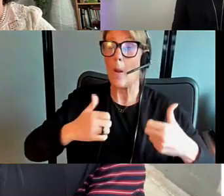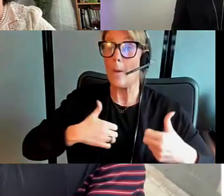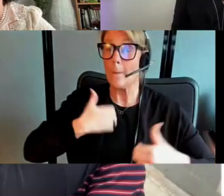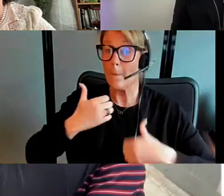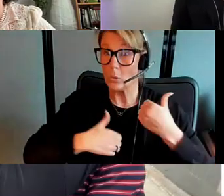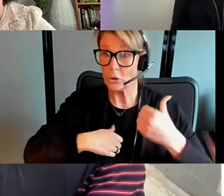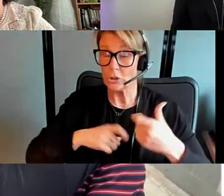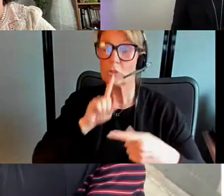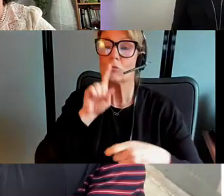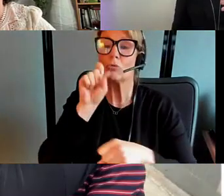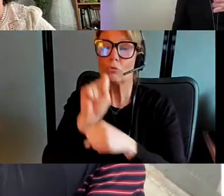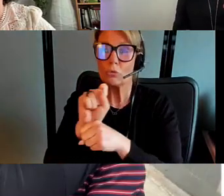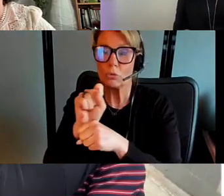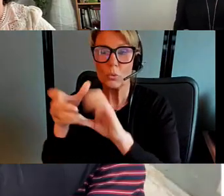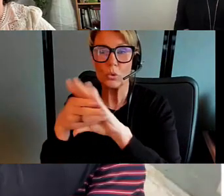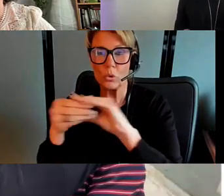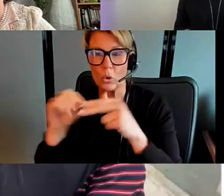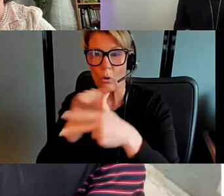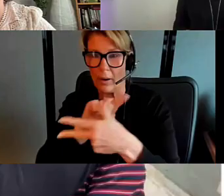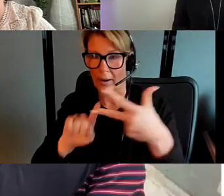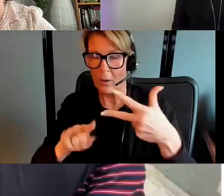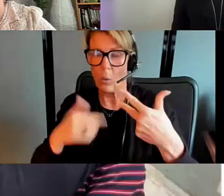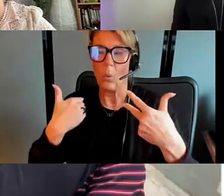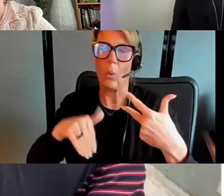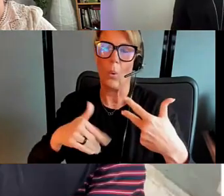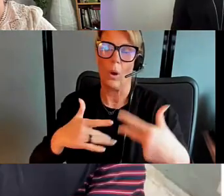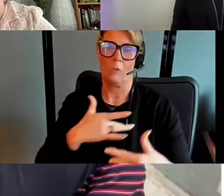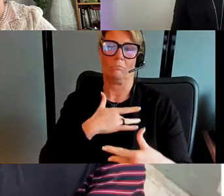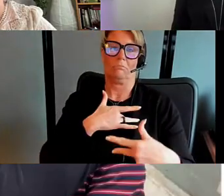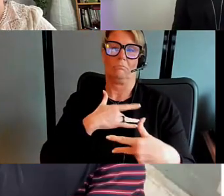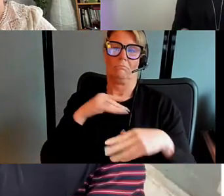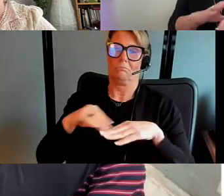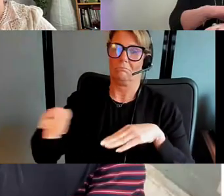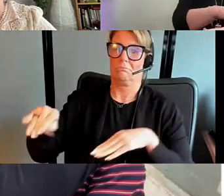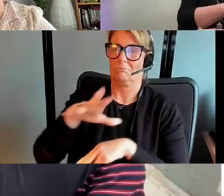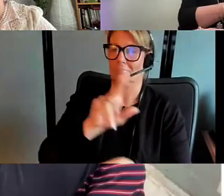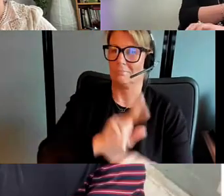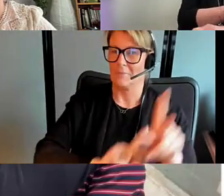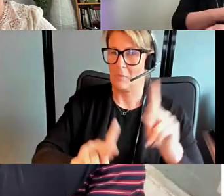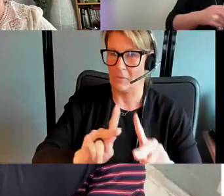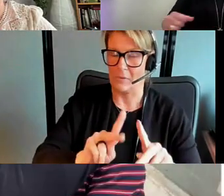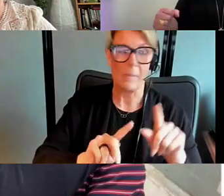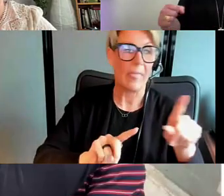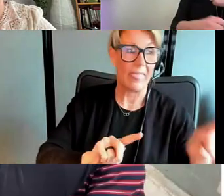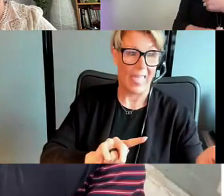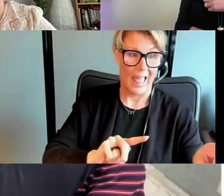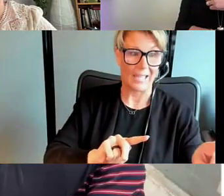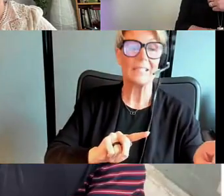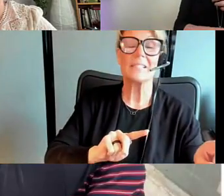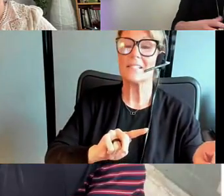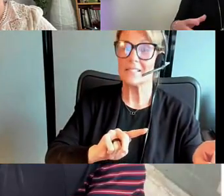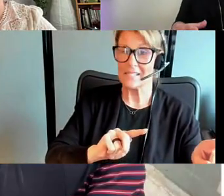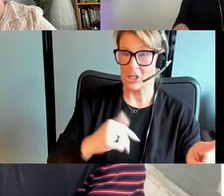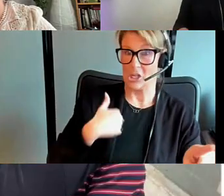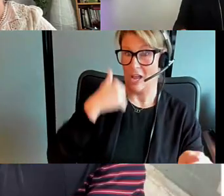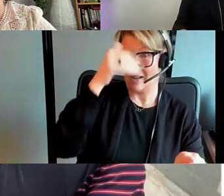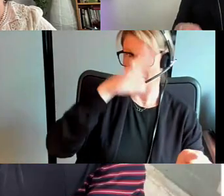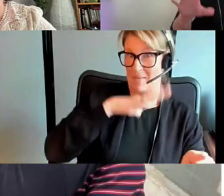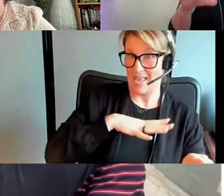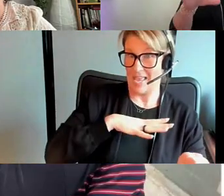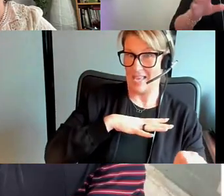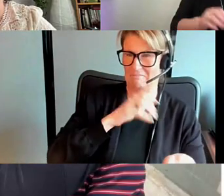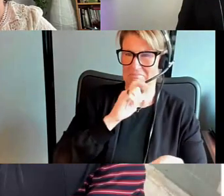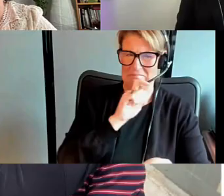people's heartstrings. So here you have a picture of, a young man, he's tattooed, and the mother hugging him.